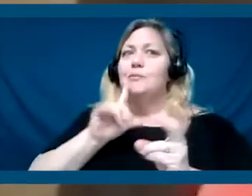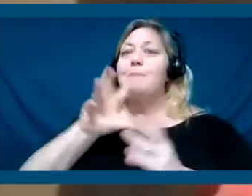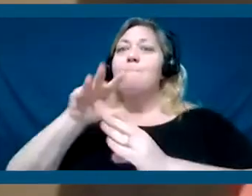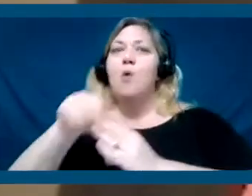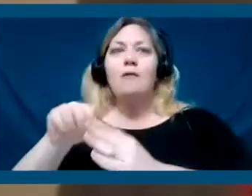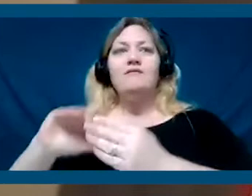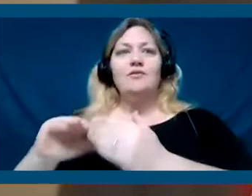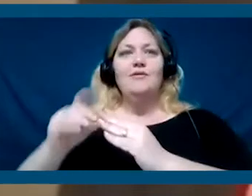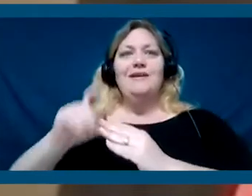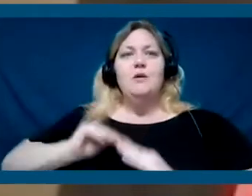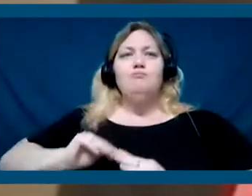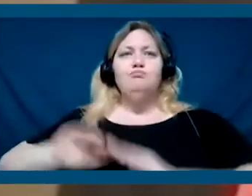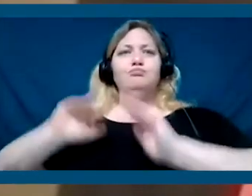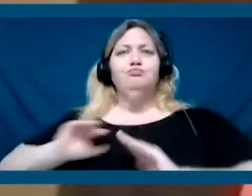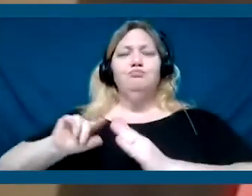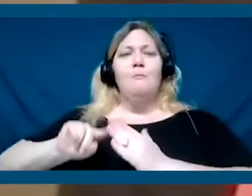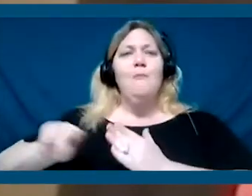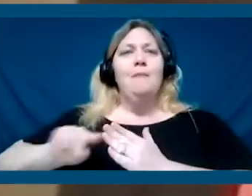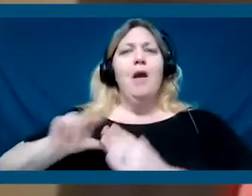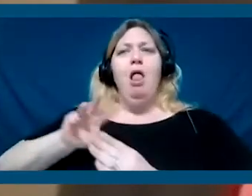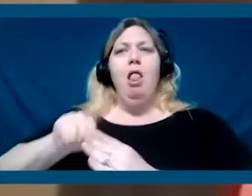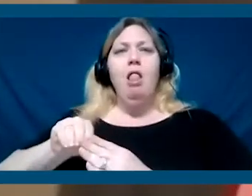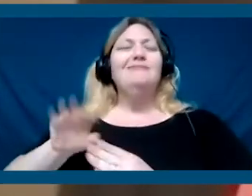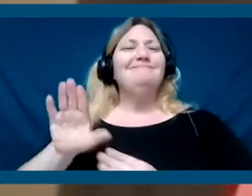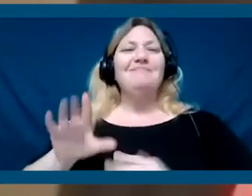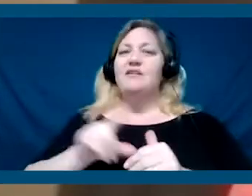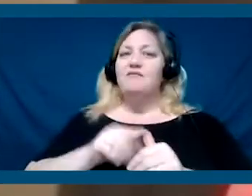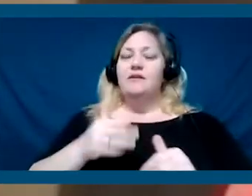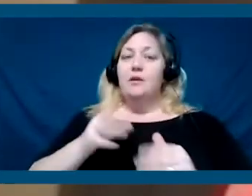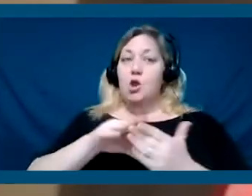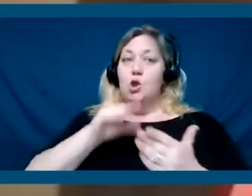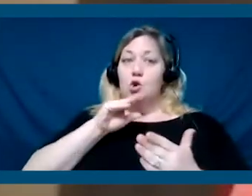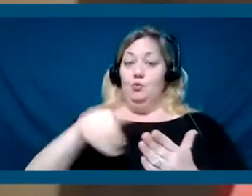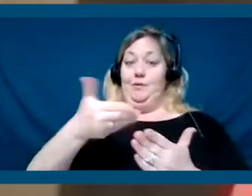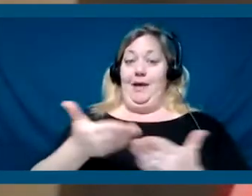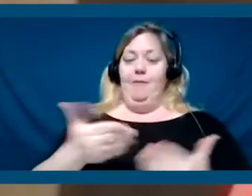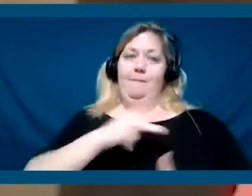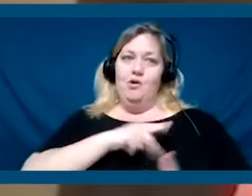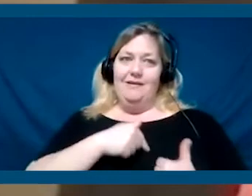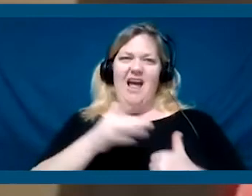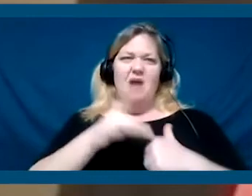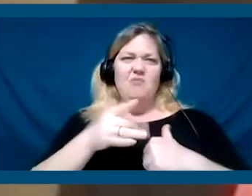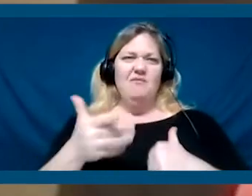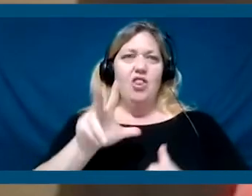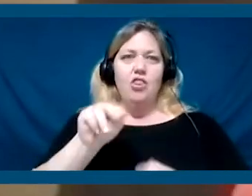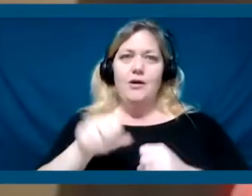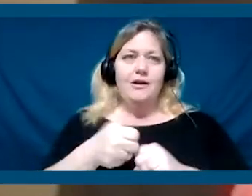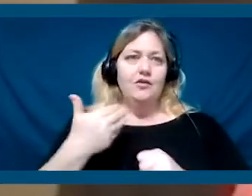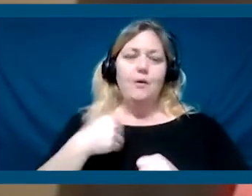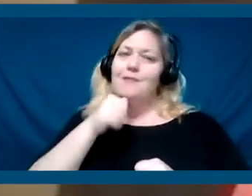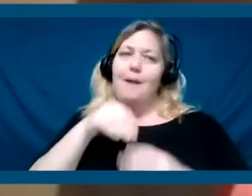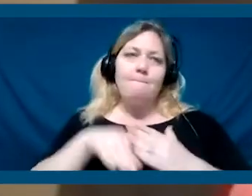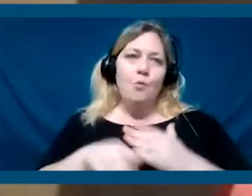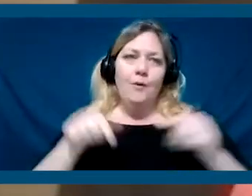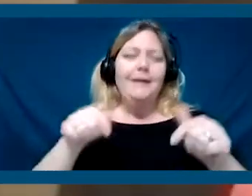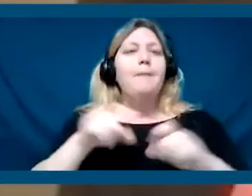community. The first thing we learned when we came here, personally, I came here 30 years ago, I wasn't born here,